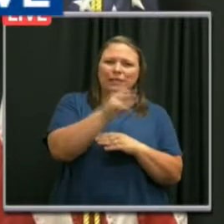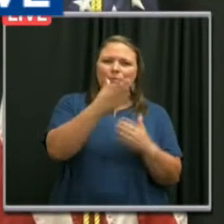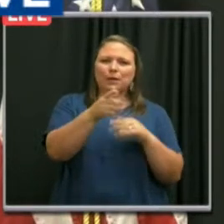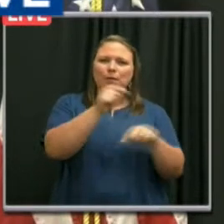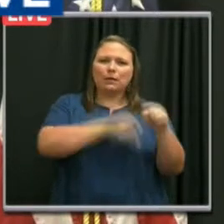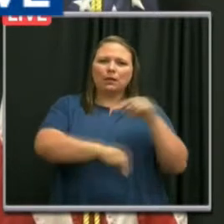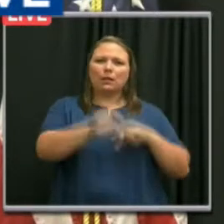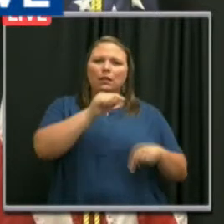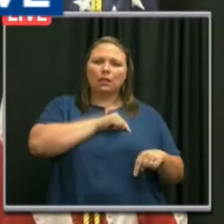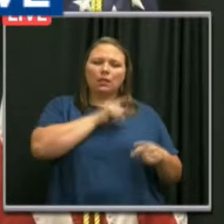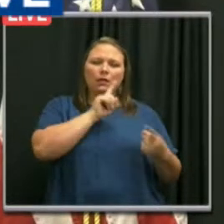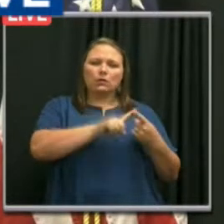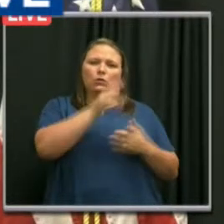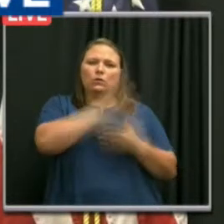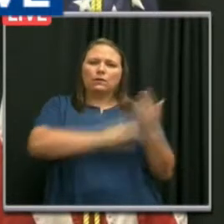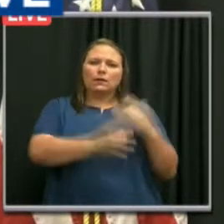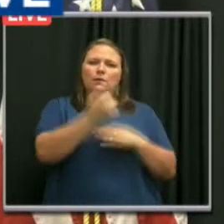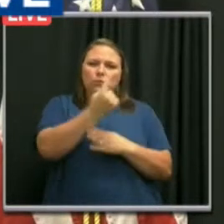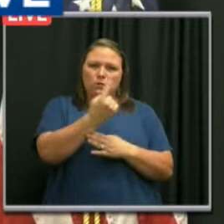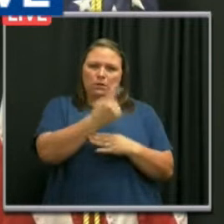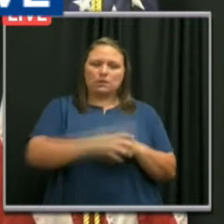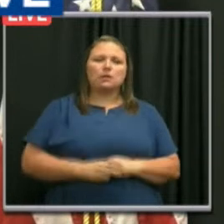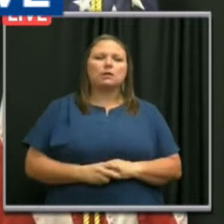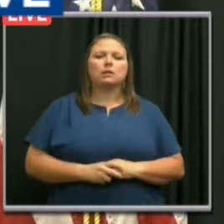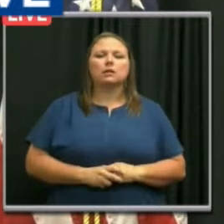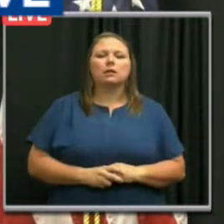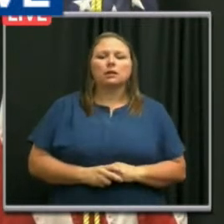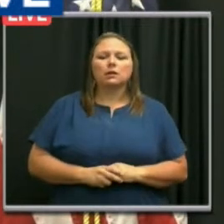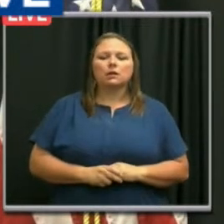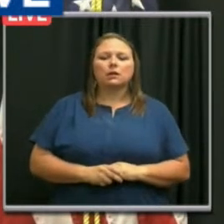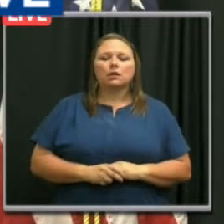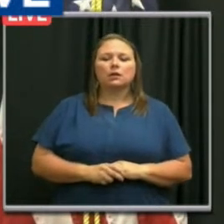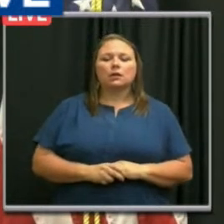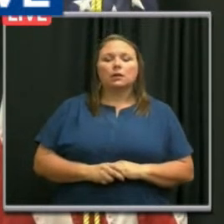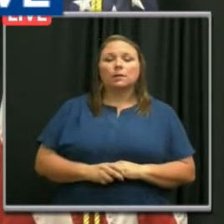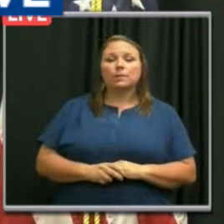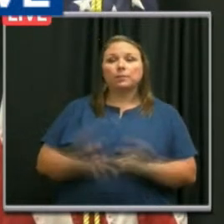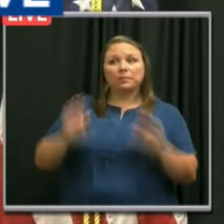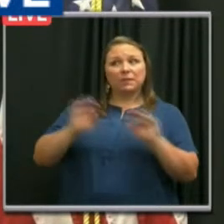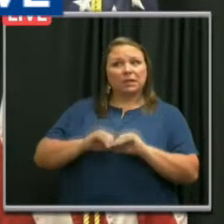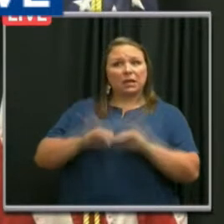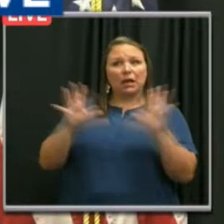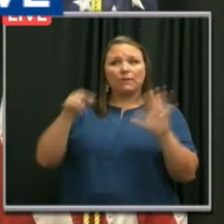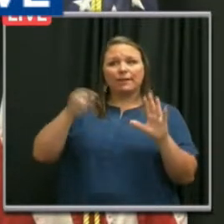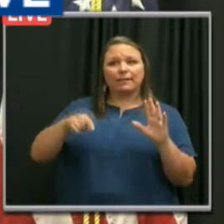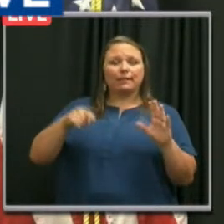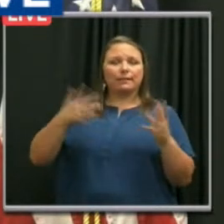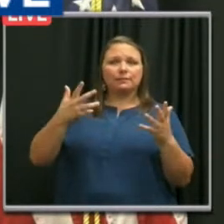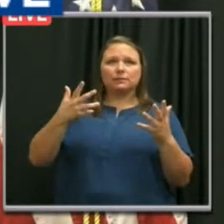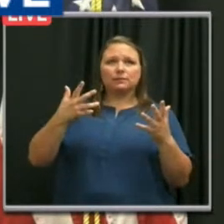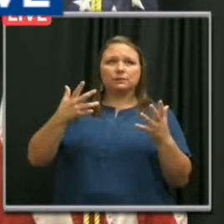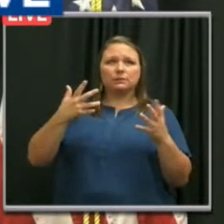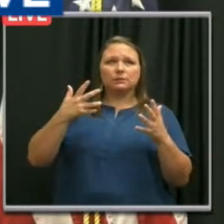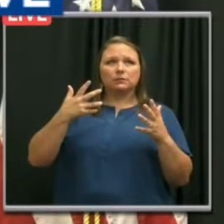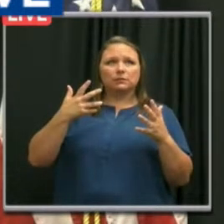to phase one. And I didn't, obviously this has all been an evolution.